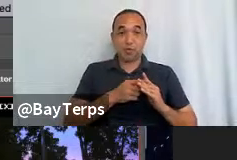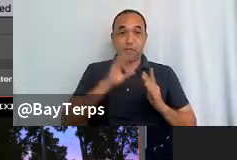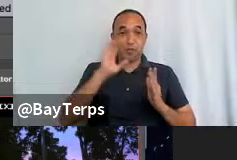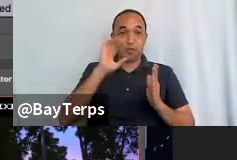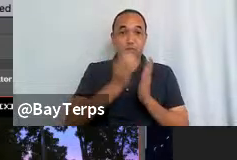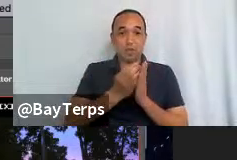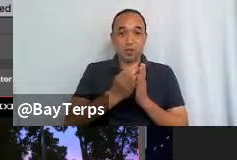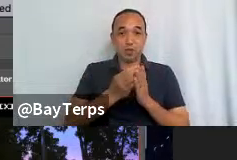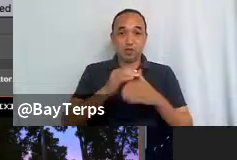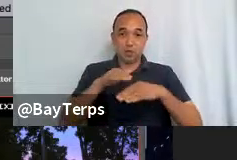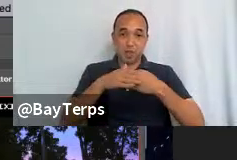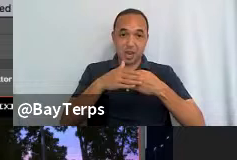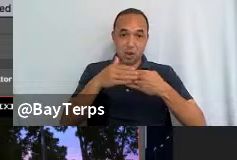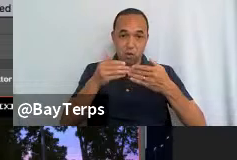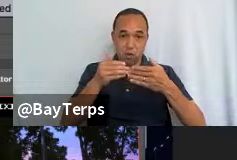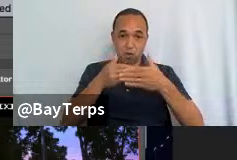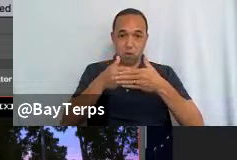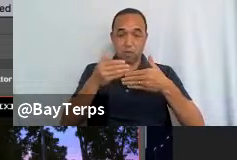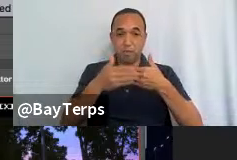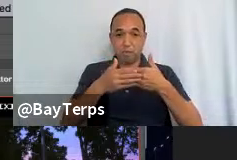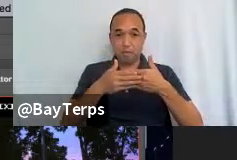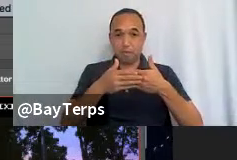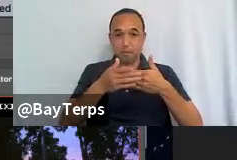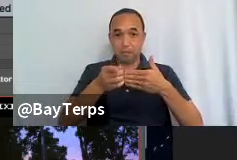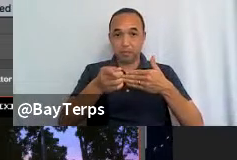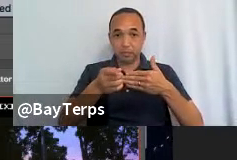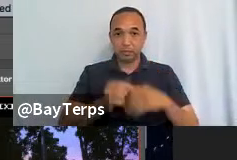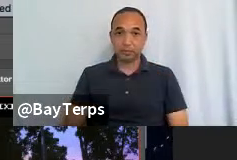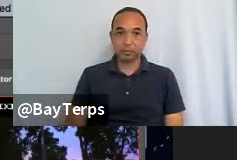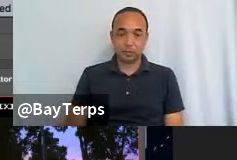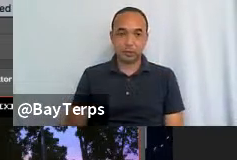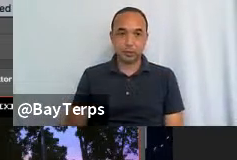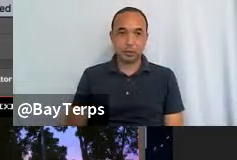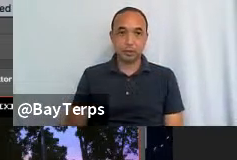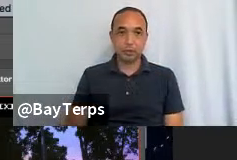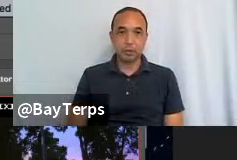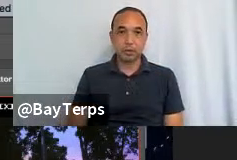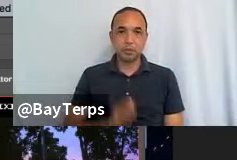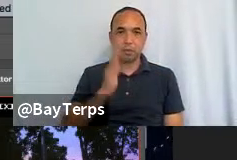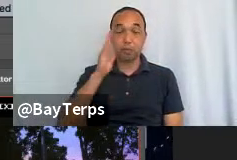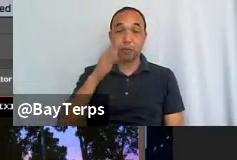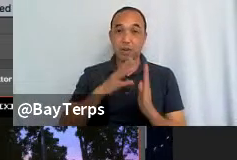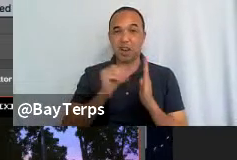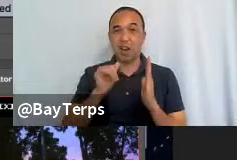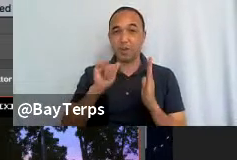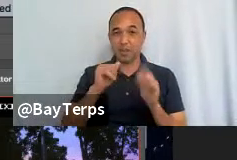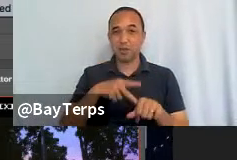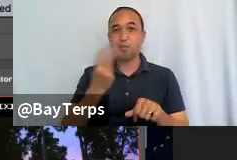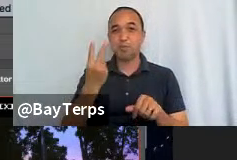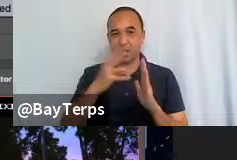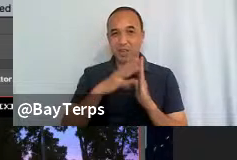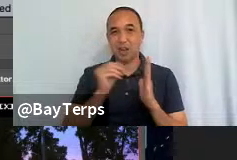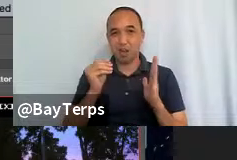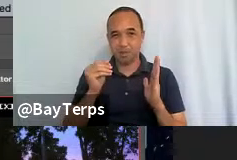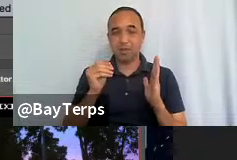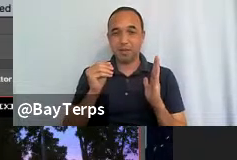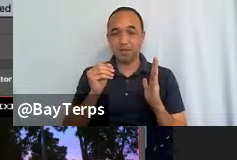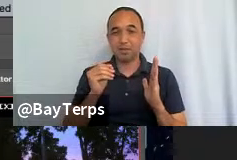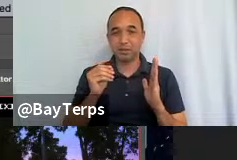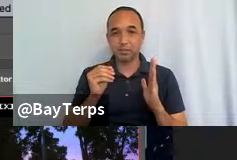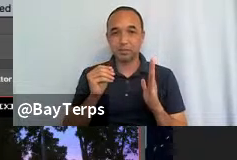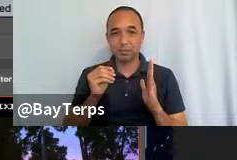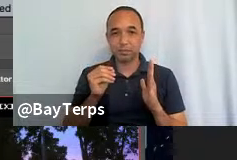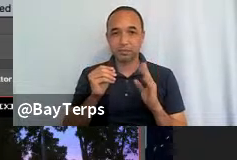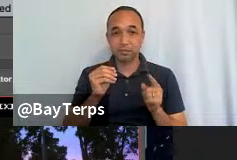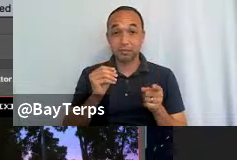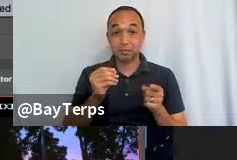over in the layers panel. I am going to duplicate this layer, and an easy way to do that is